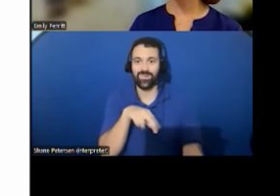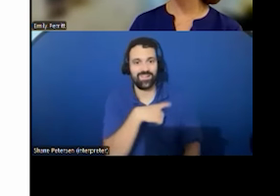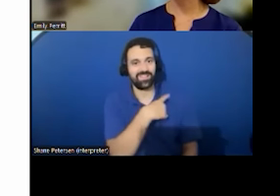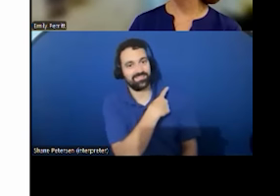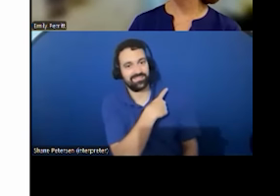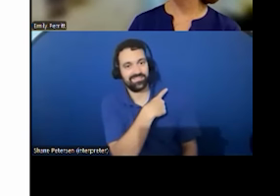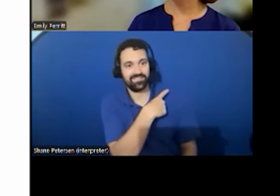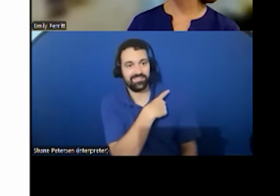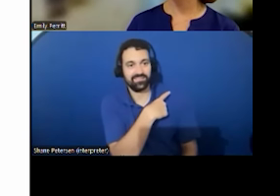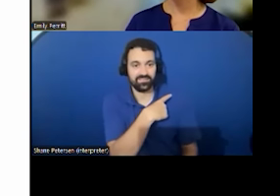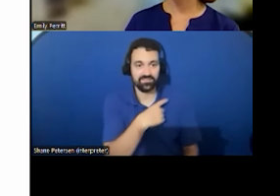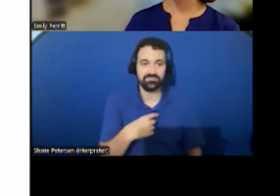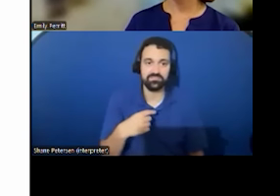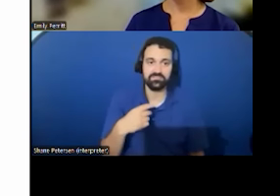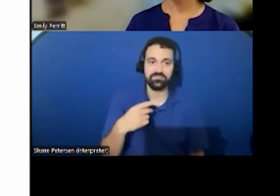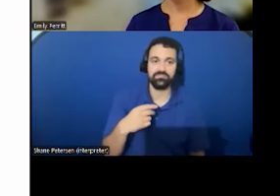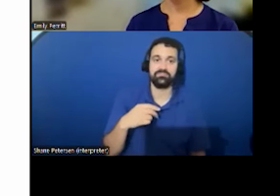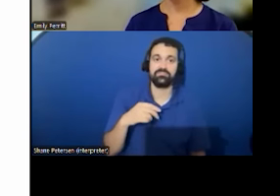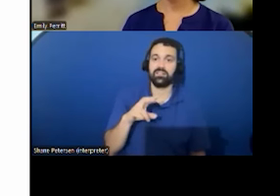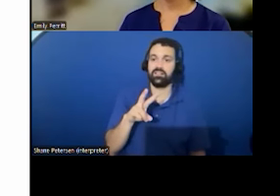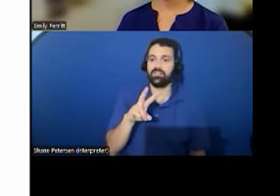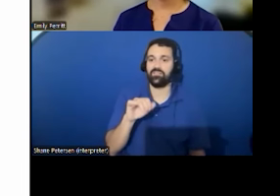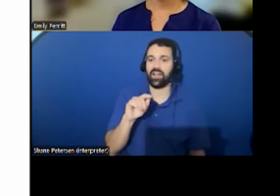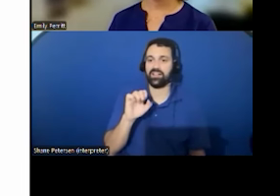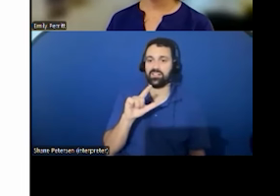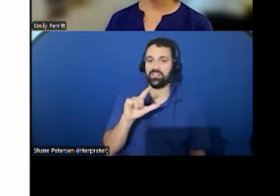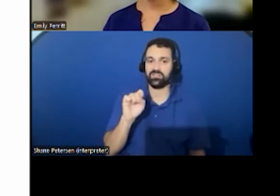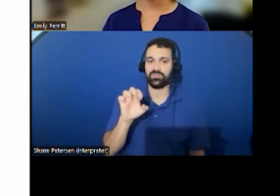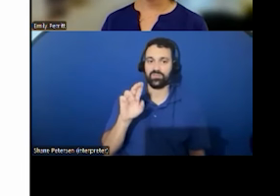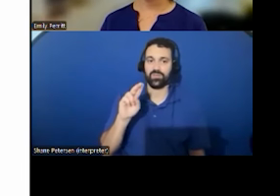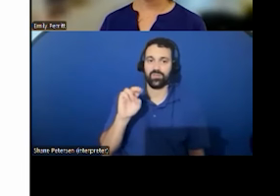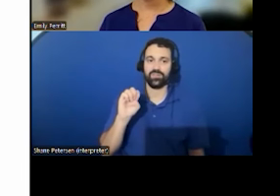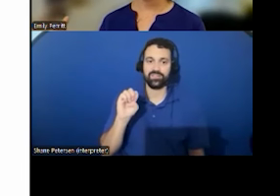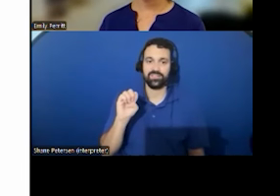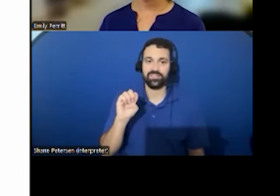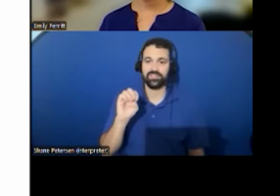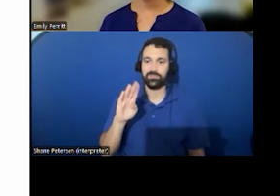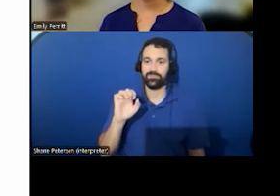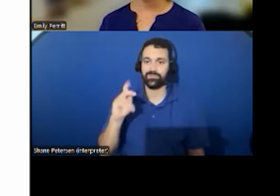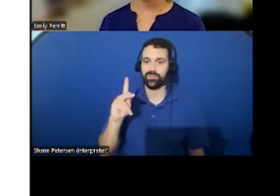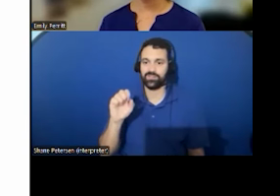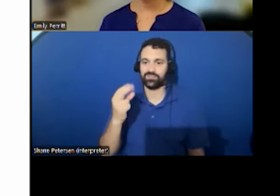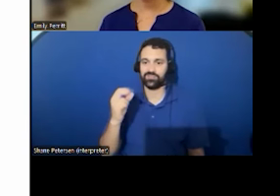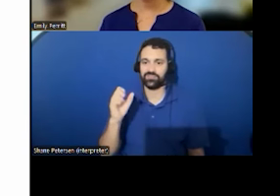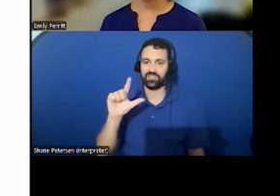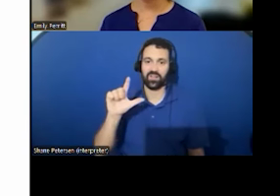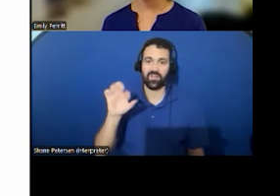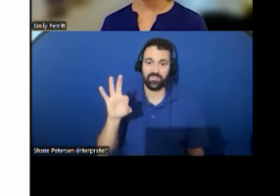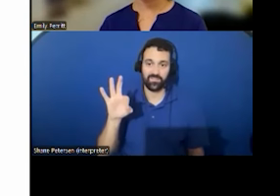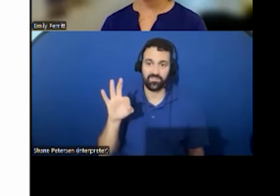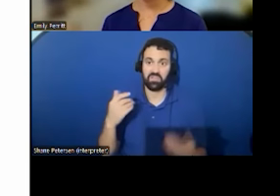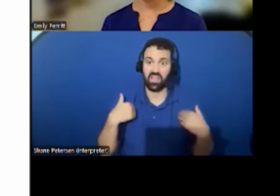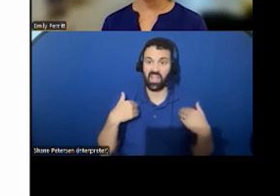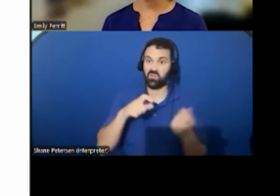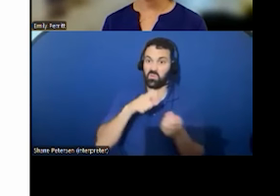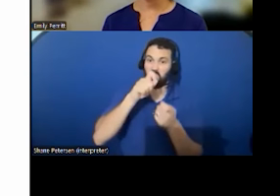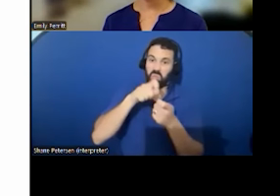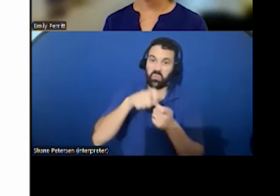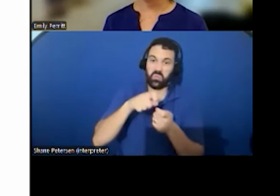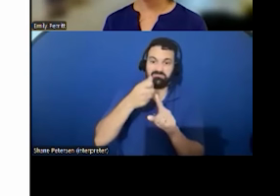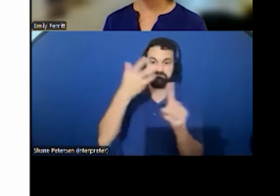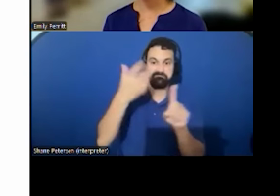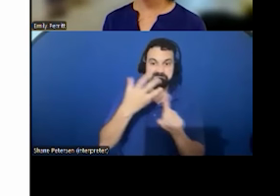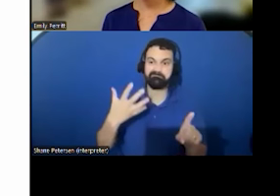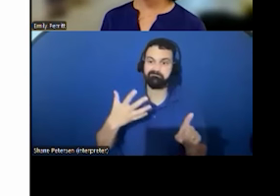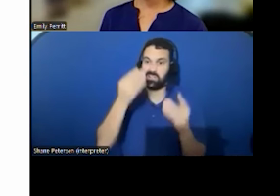Pearson VitalSource Bookshelf. Pearson was one of the vendors that has extremely detailed accessibility information available on their